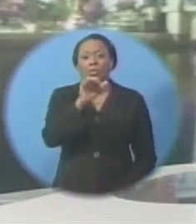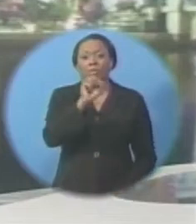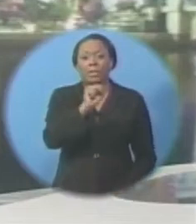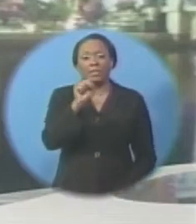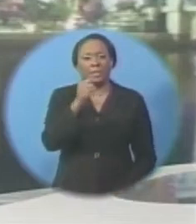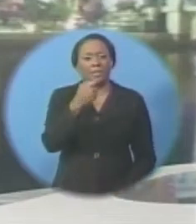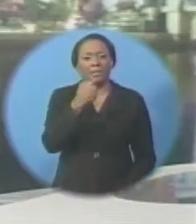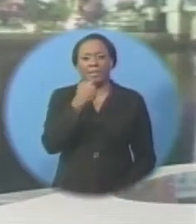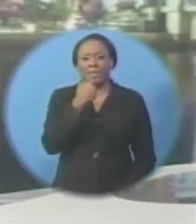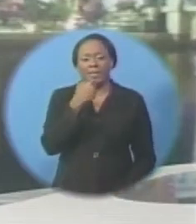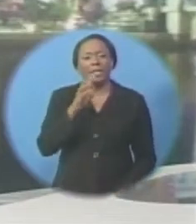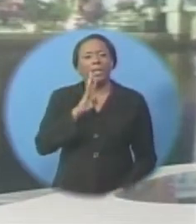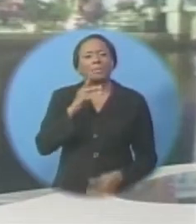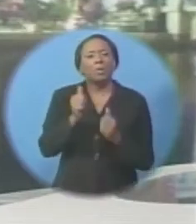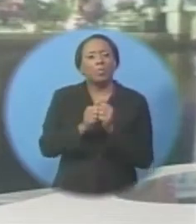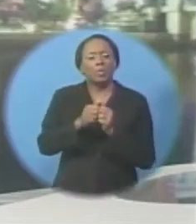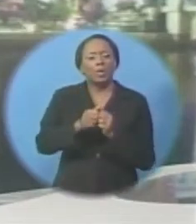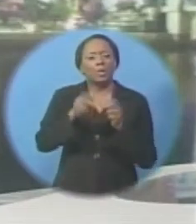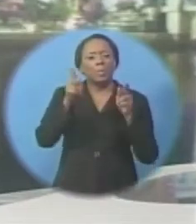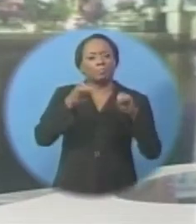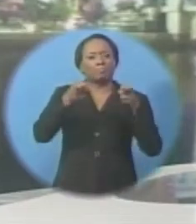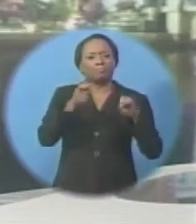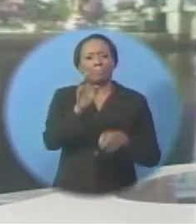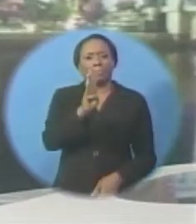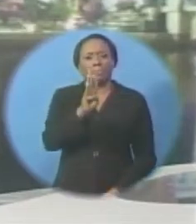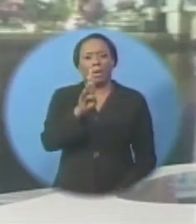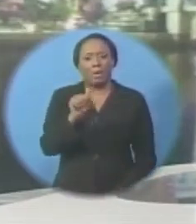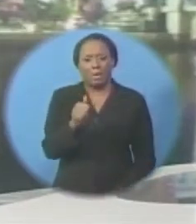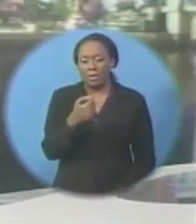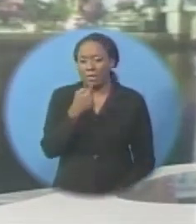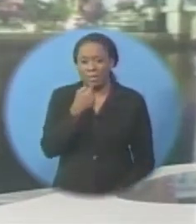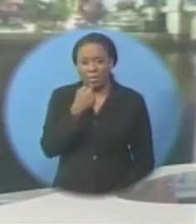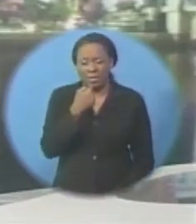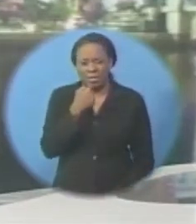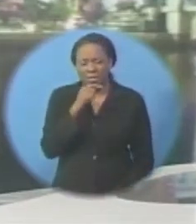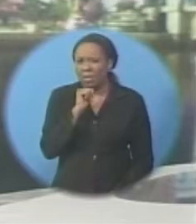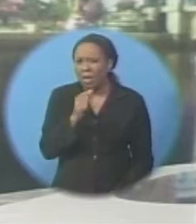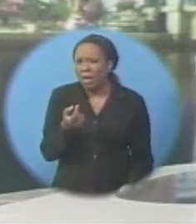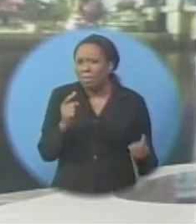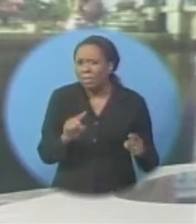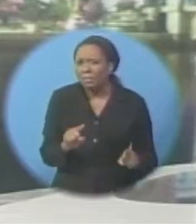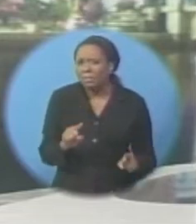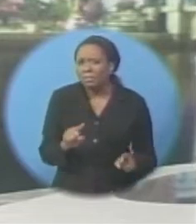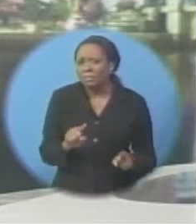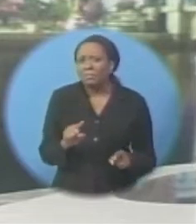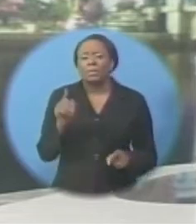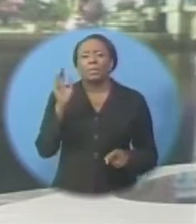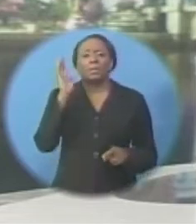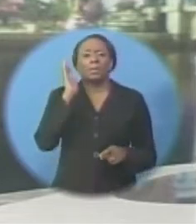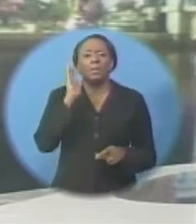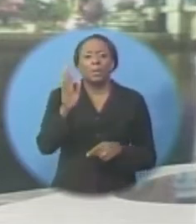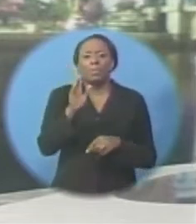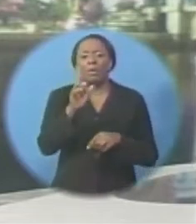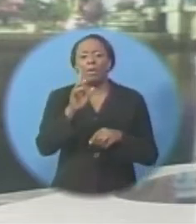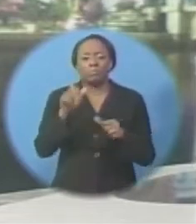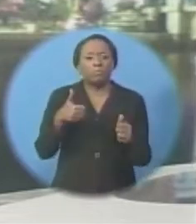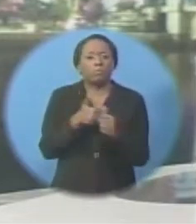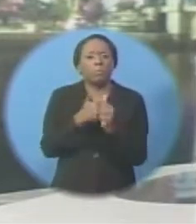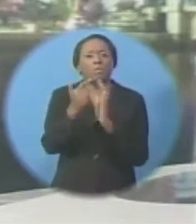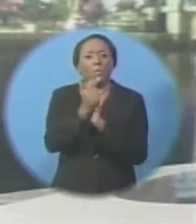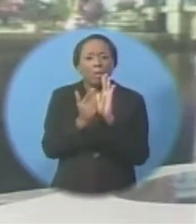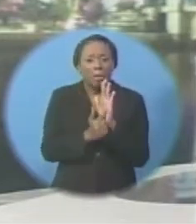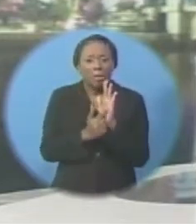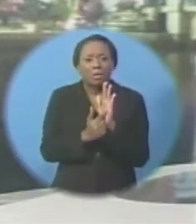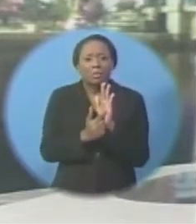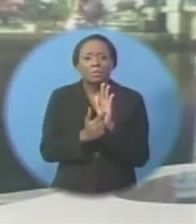that any such thing was done. He says audits of pharmacies have and will continue as is possible under law. He adds that